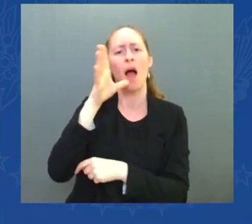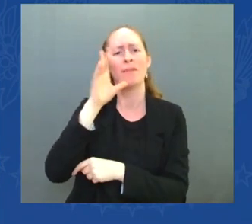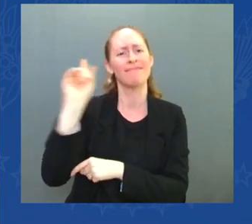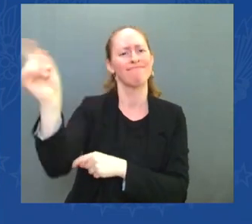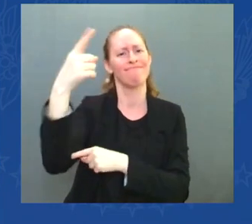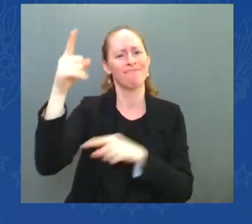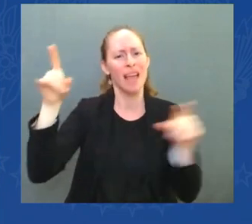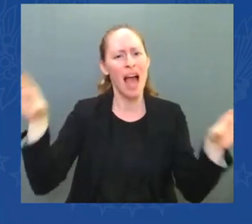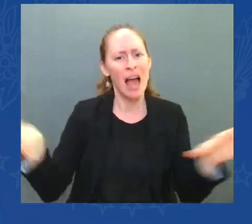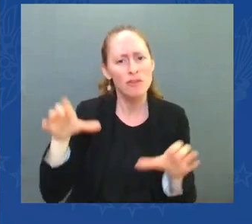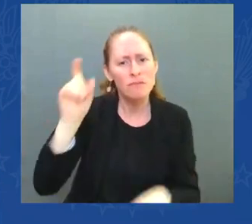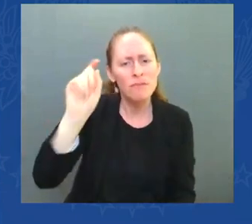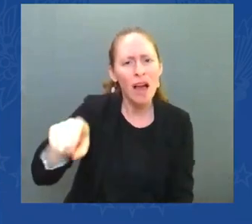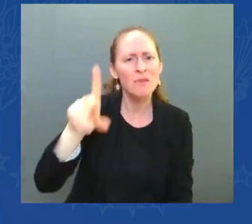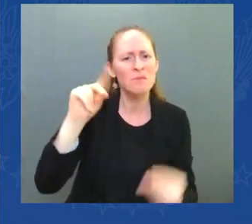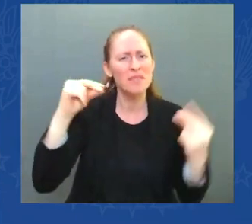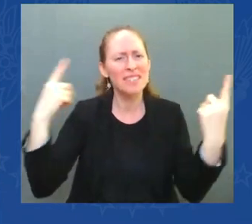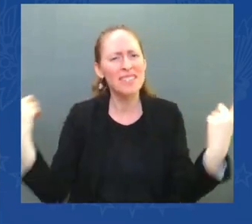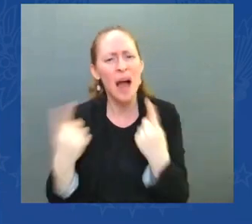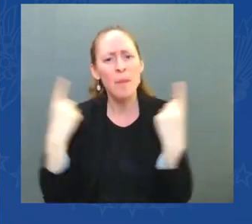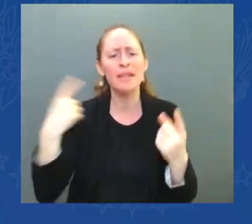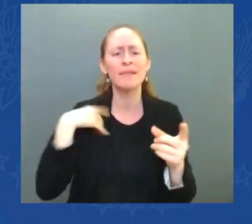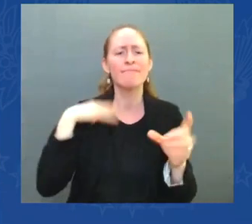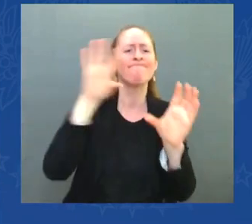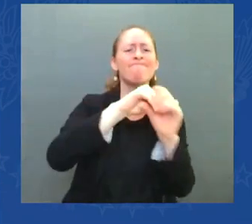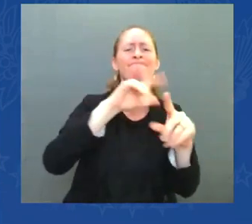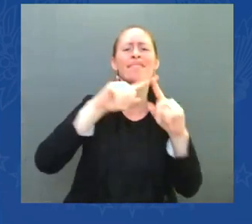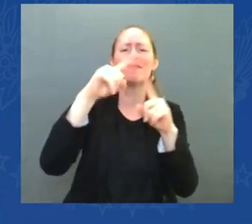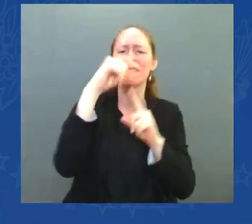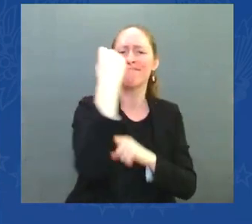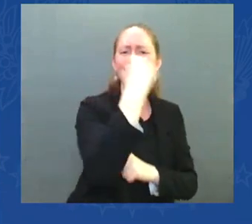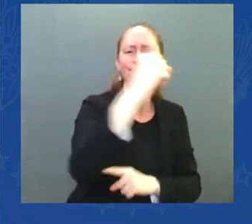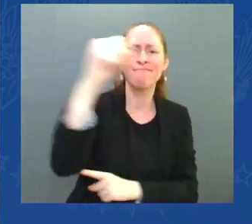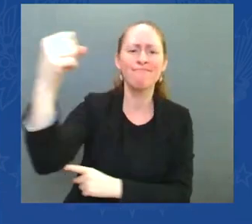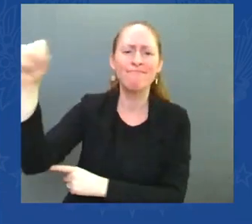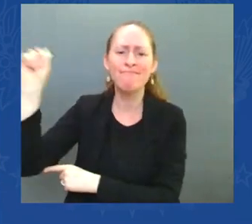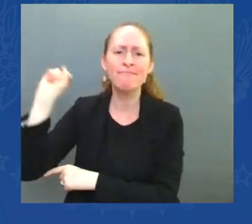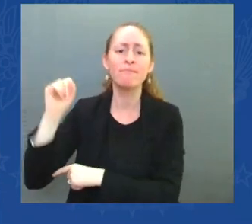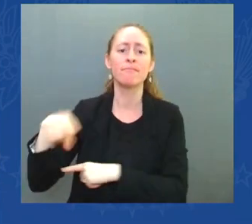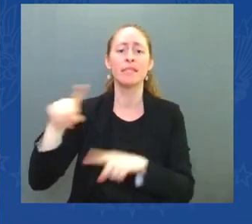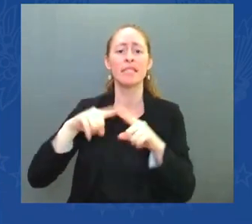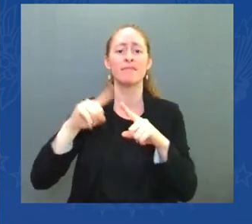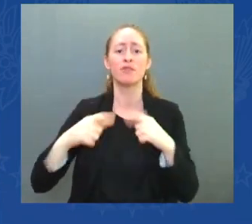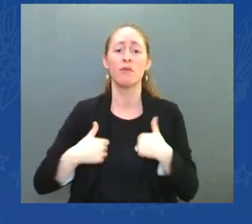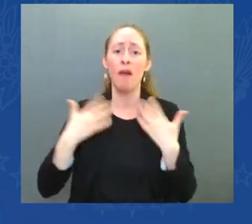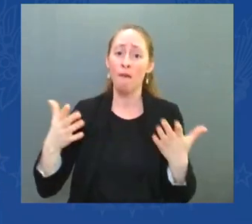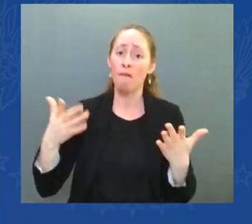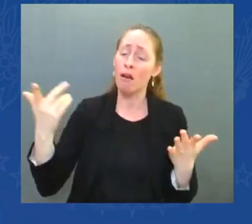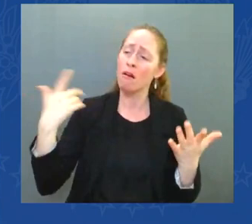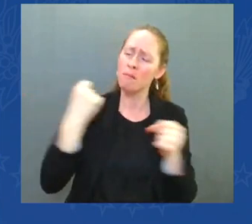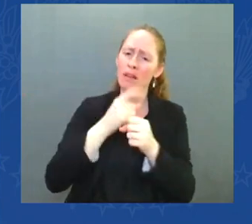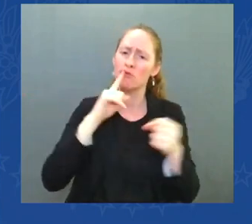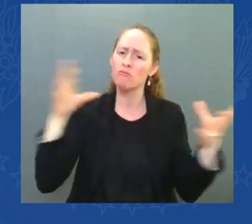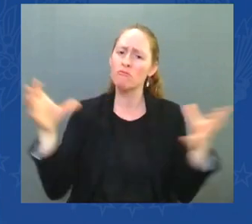activists and survivors to prevent more things like this happening. They turned my pain into